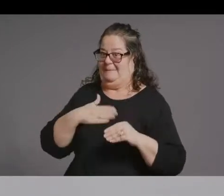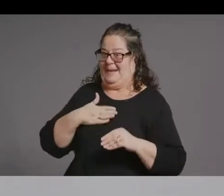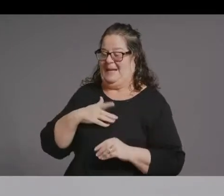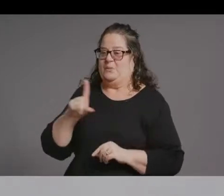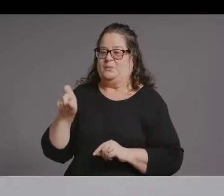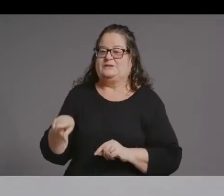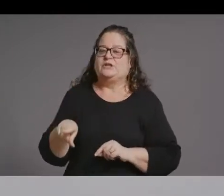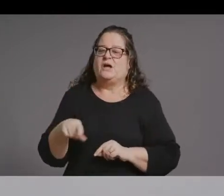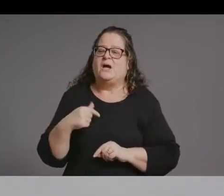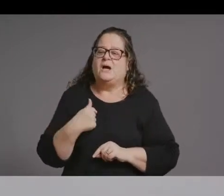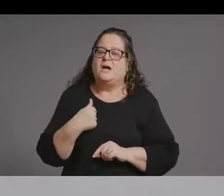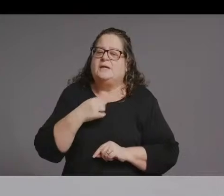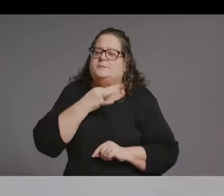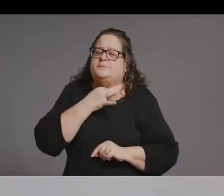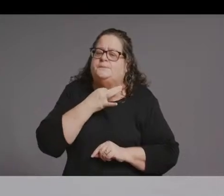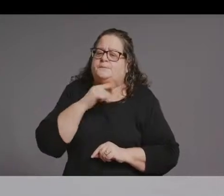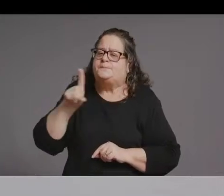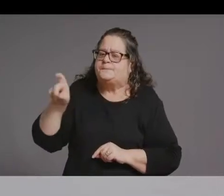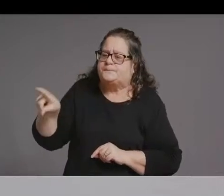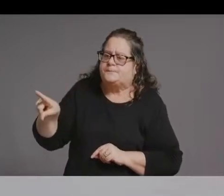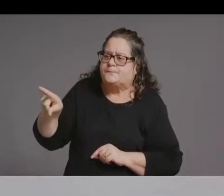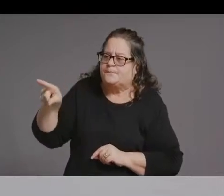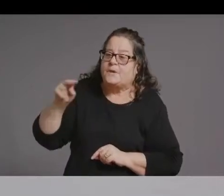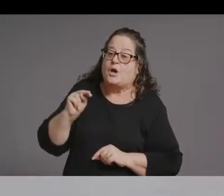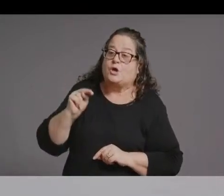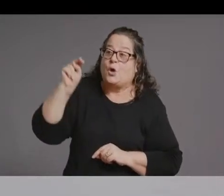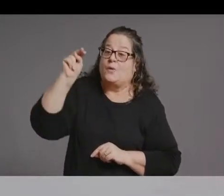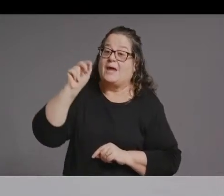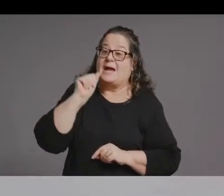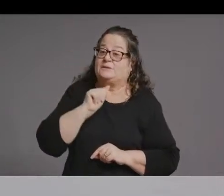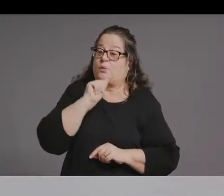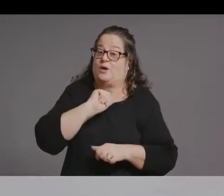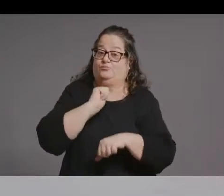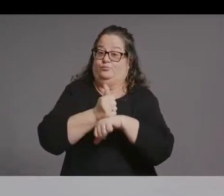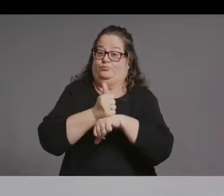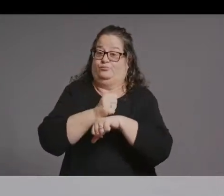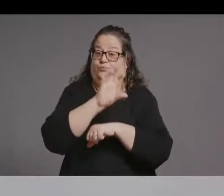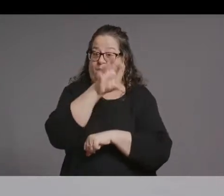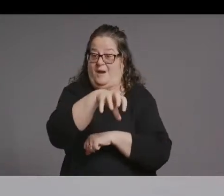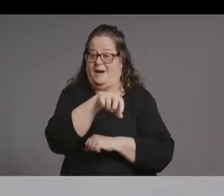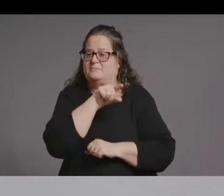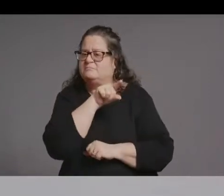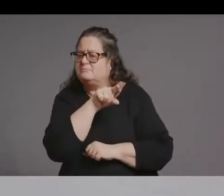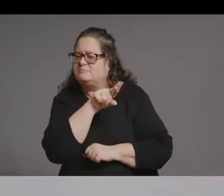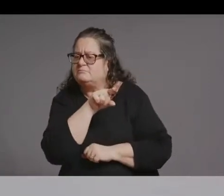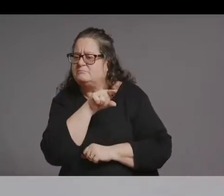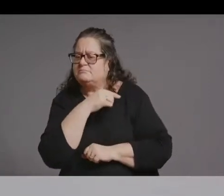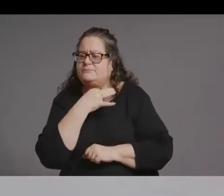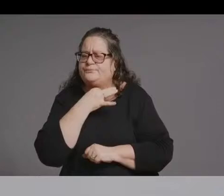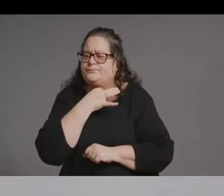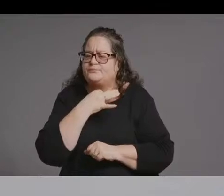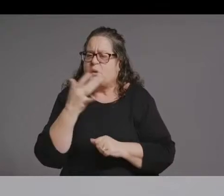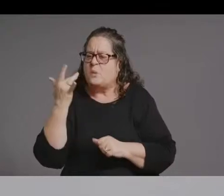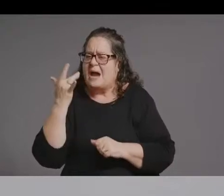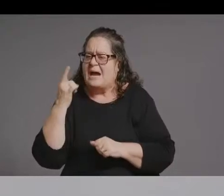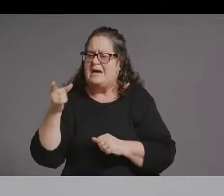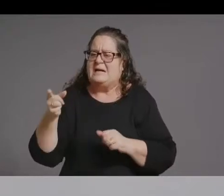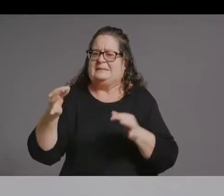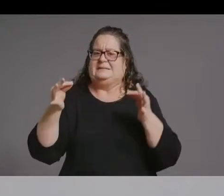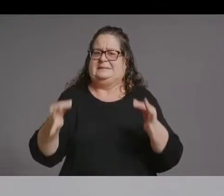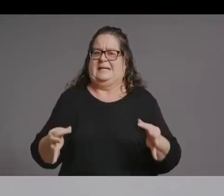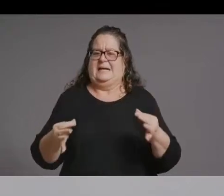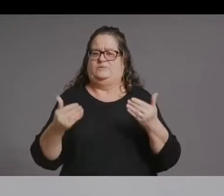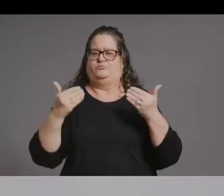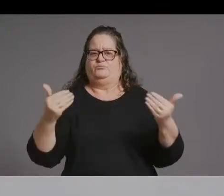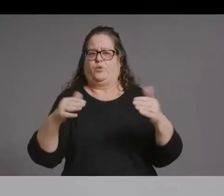Arizona pod. I was wondering if you could talk a bit about sort of what went into the decision to open a pod there when it looks like rates in Coconino County